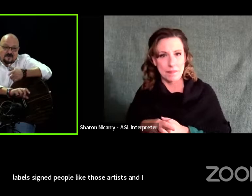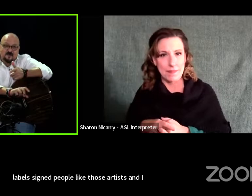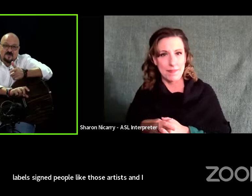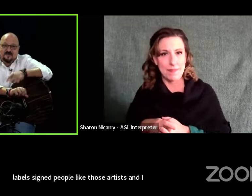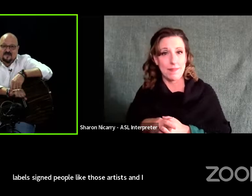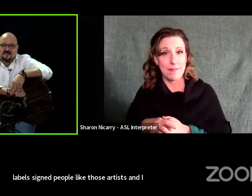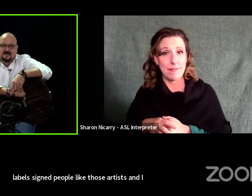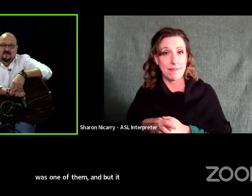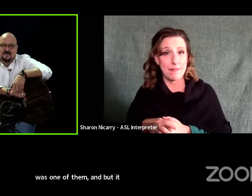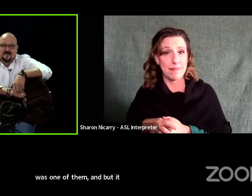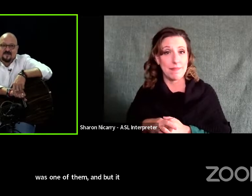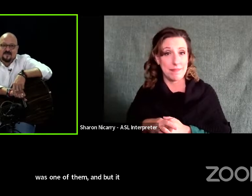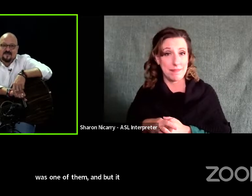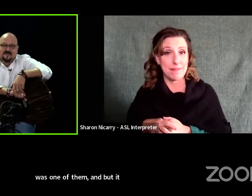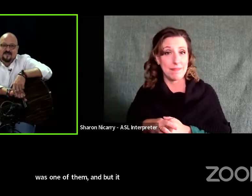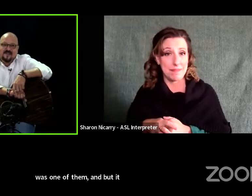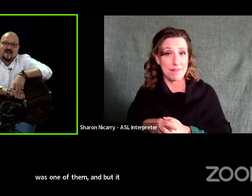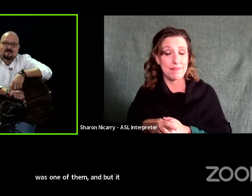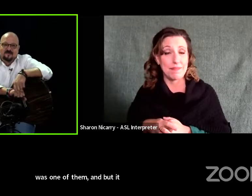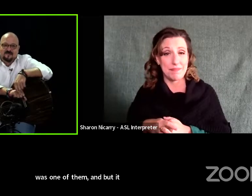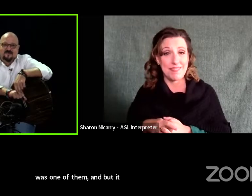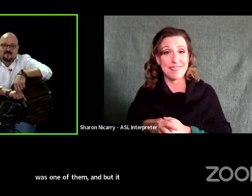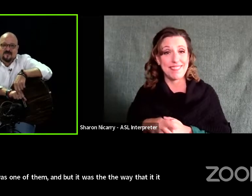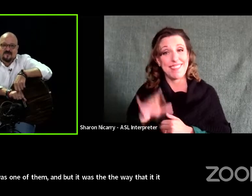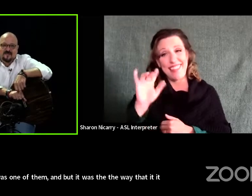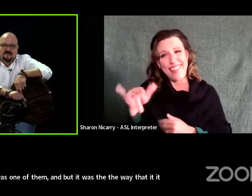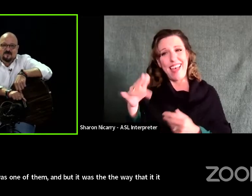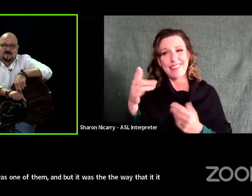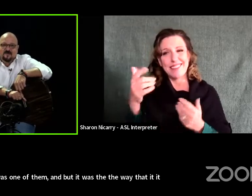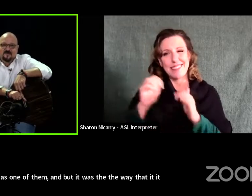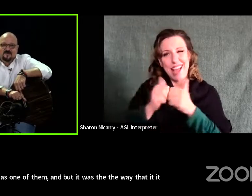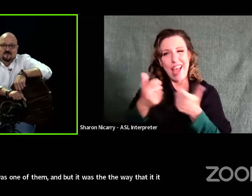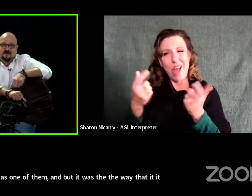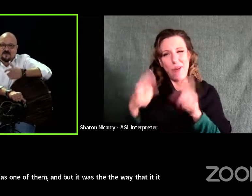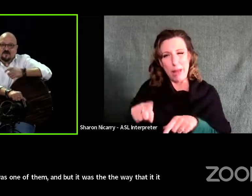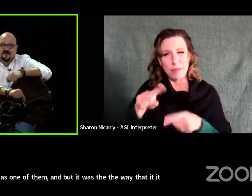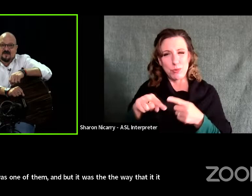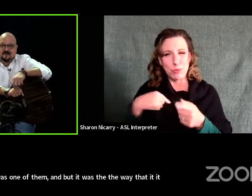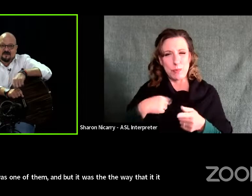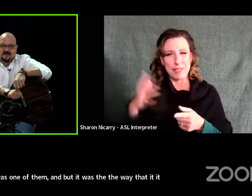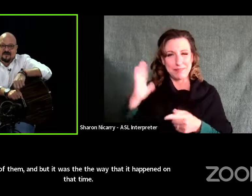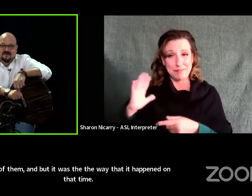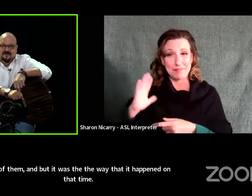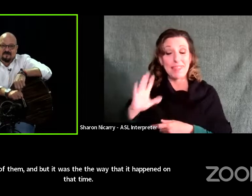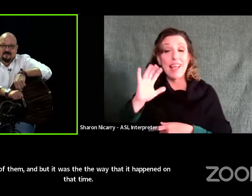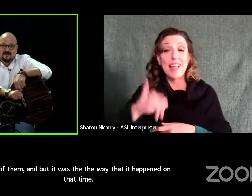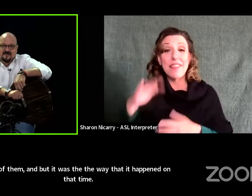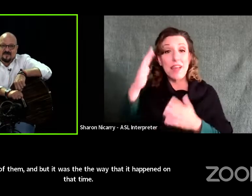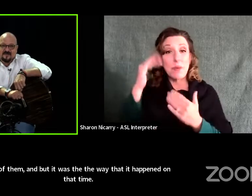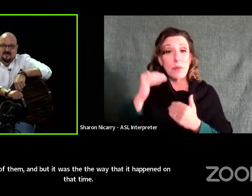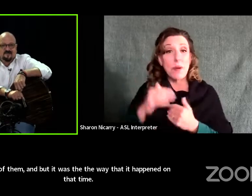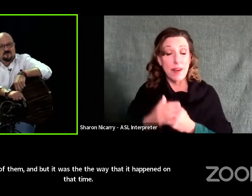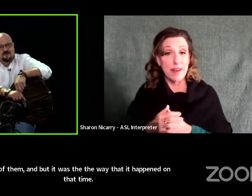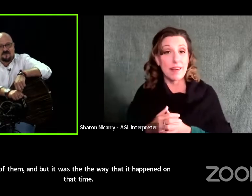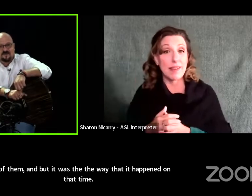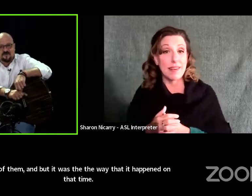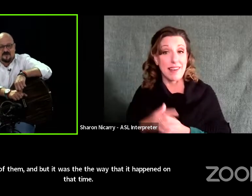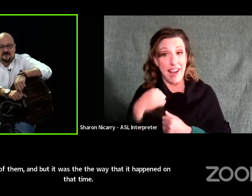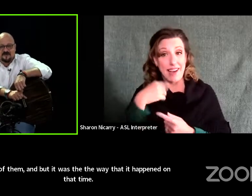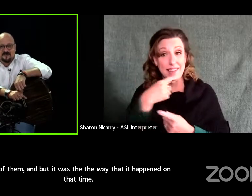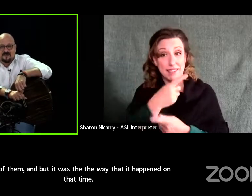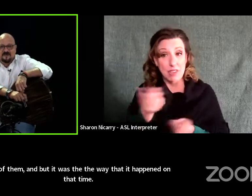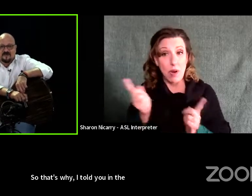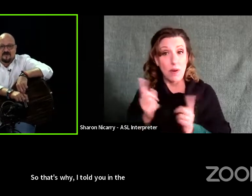but it was the way that it happened on that time. So that's why I told you